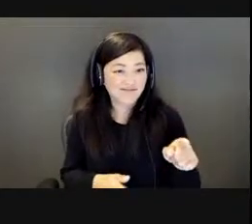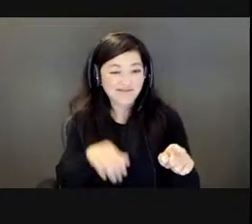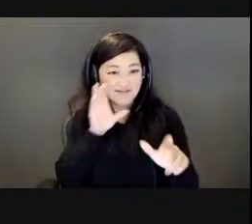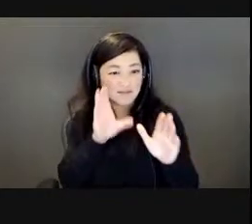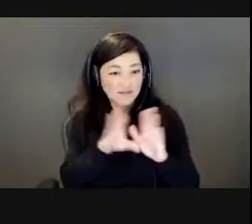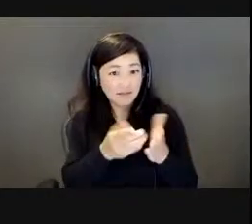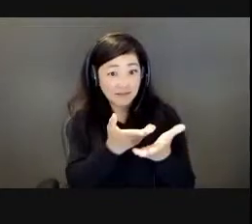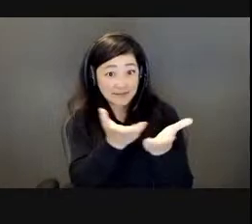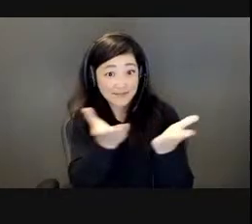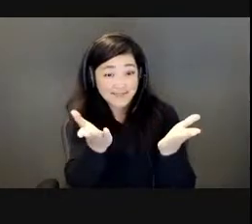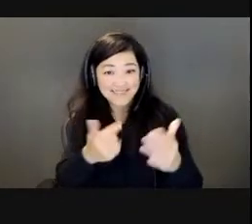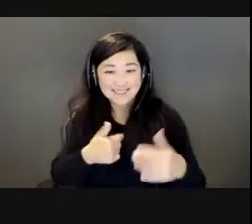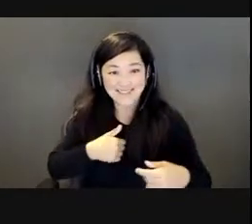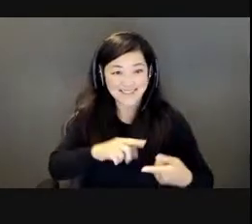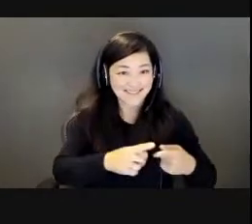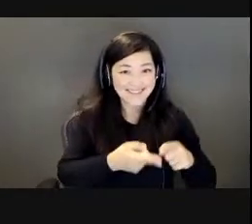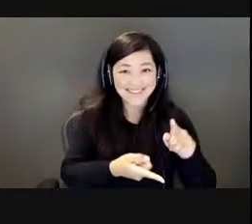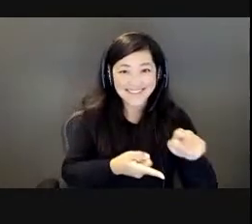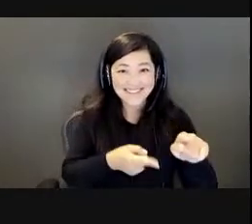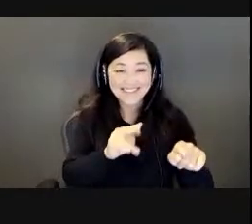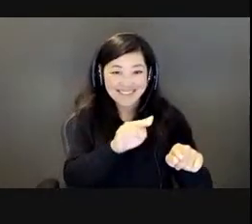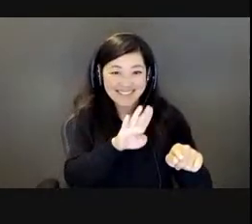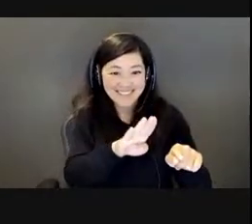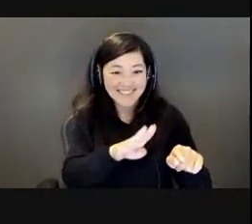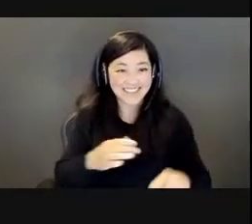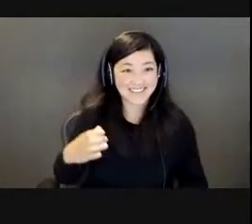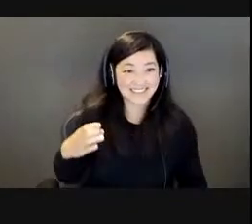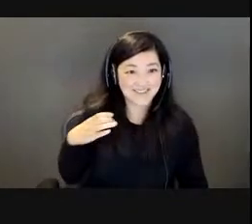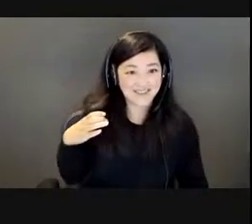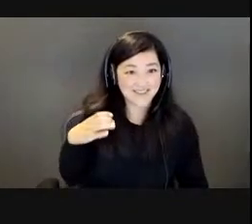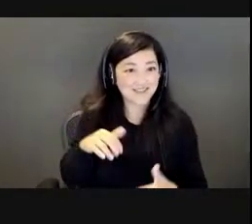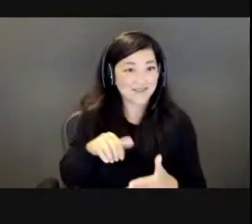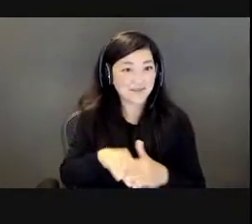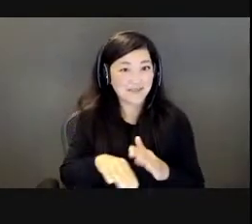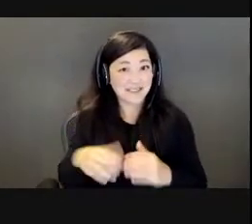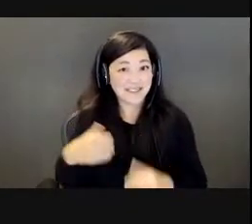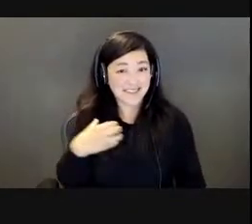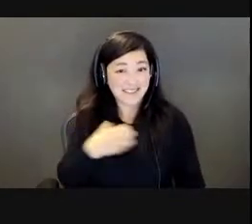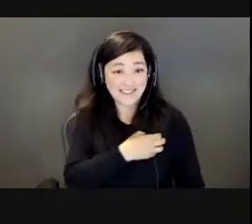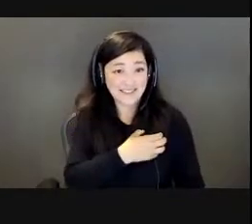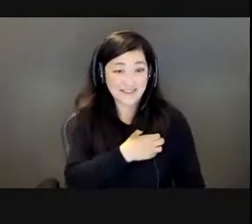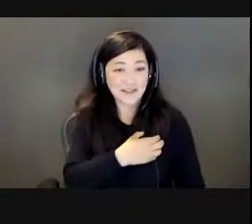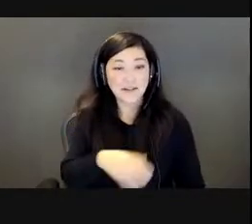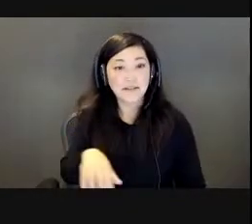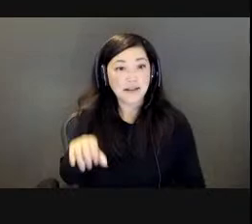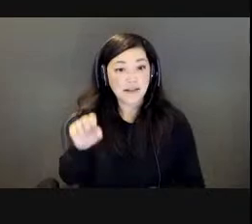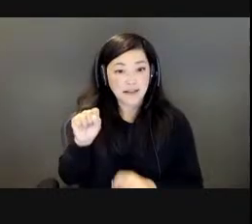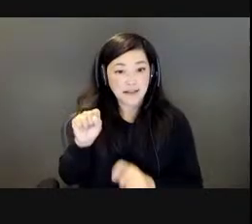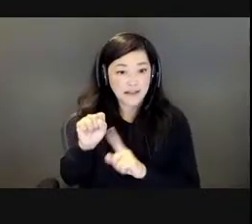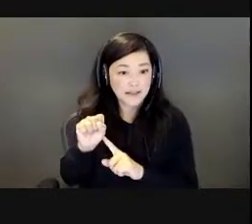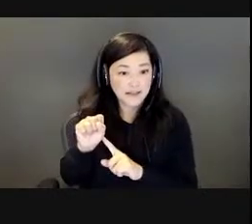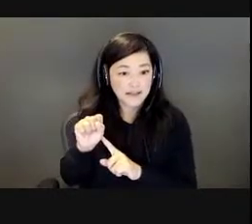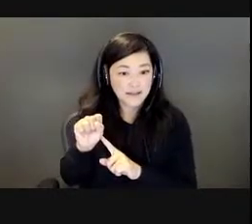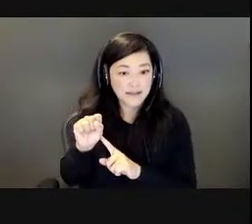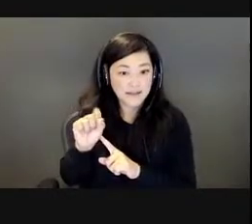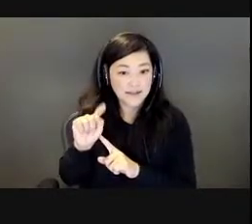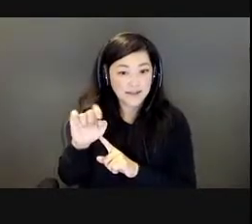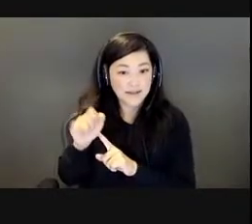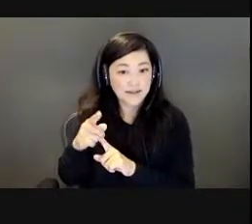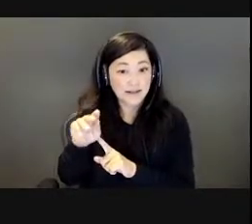of a friend of New Brunswick's, Chief Accessibility Officer Stephanie Cadu, being presented with